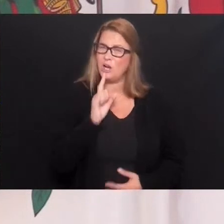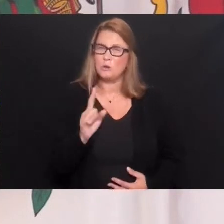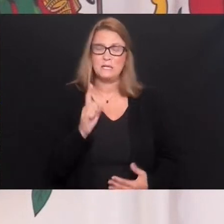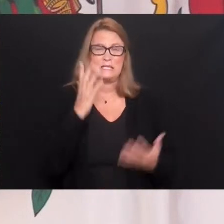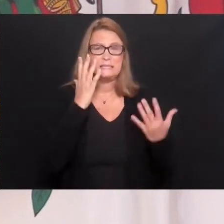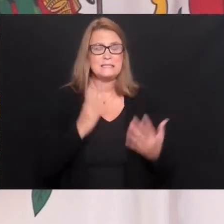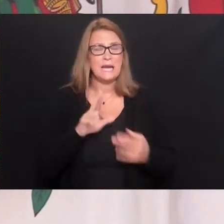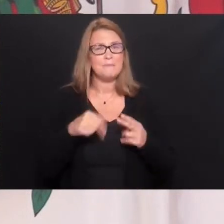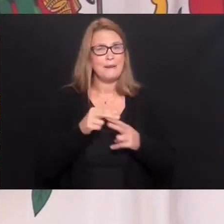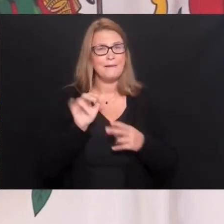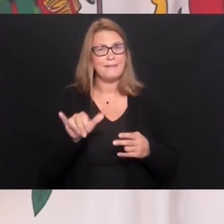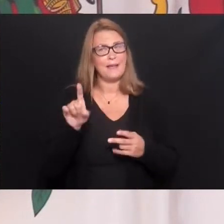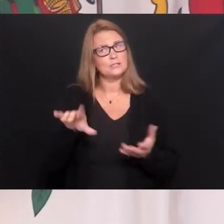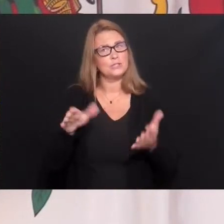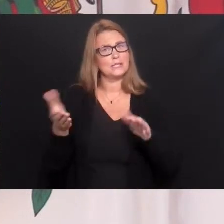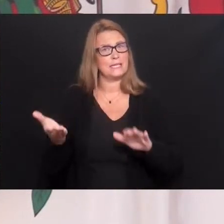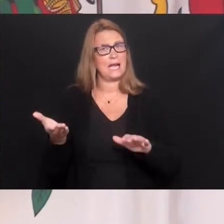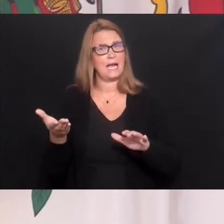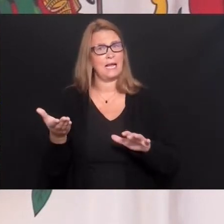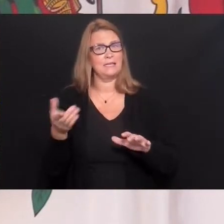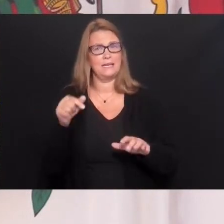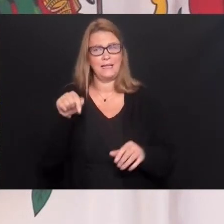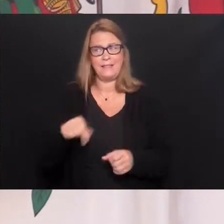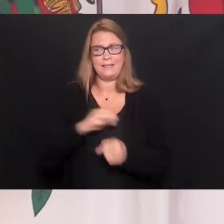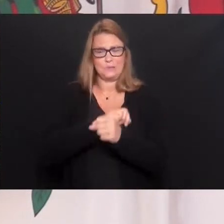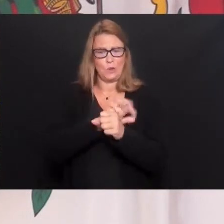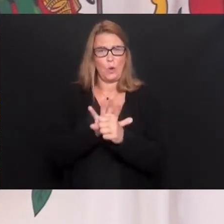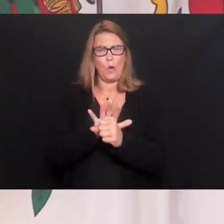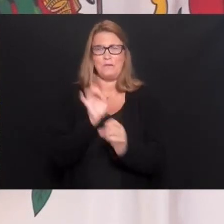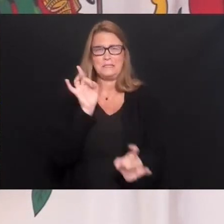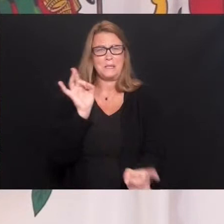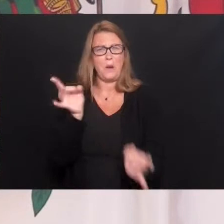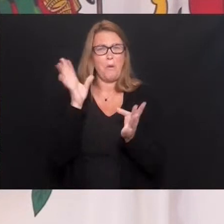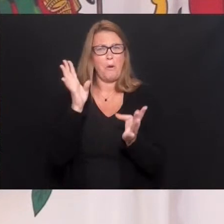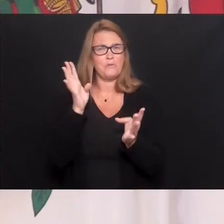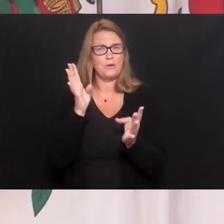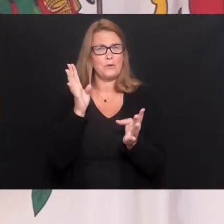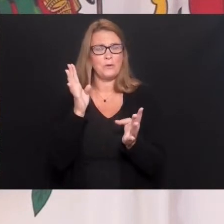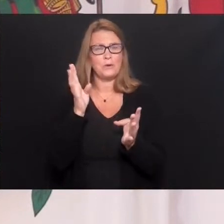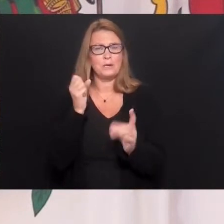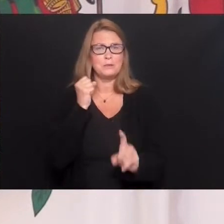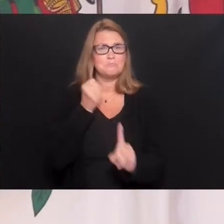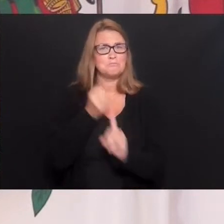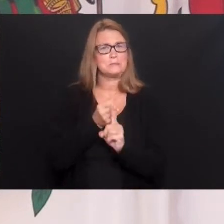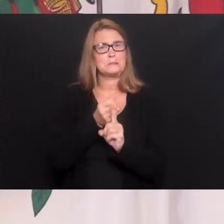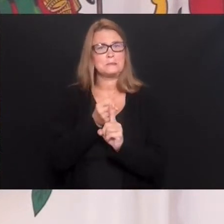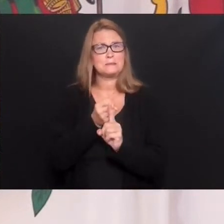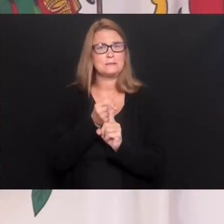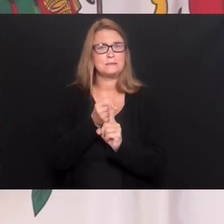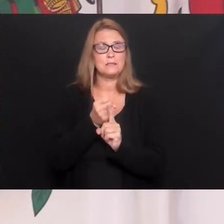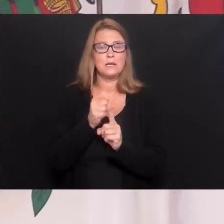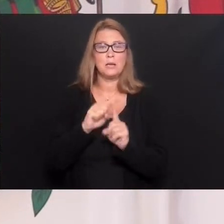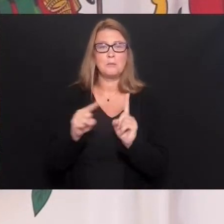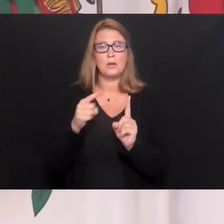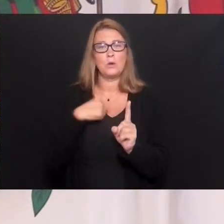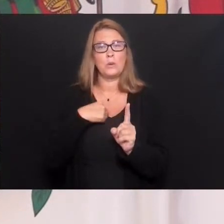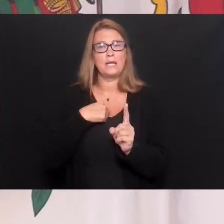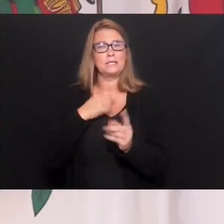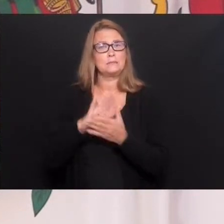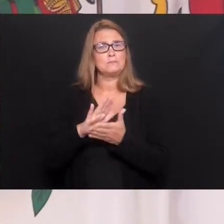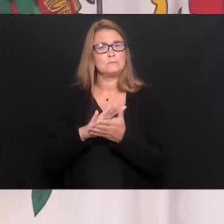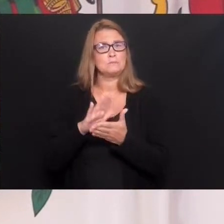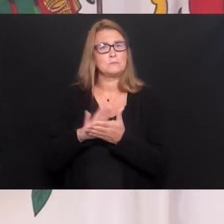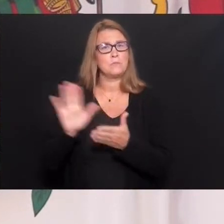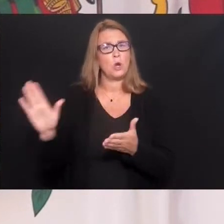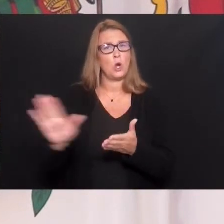that we've lost her to this tremendous, terrible disease and terrible pandemic, but we salute her wisdom and